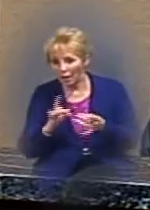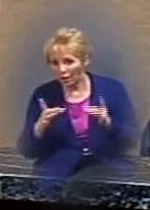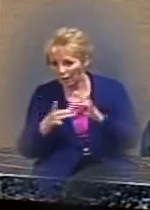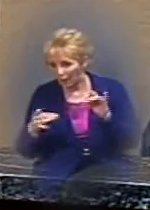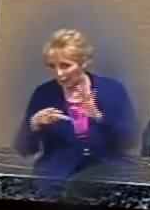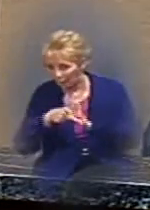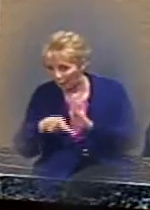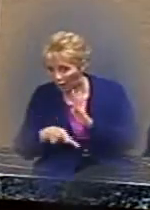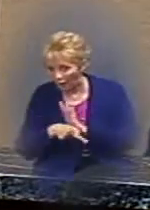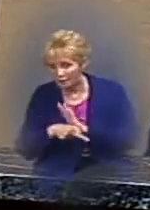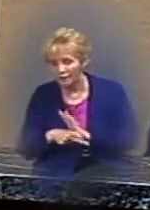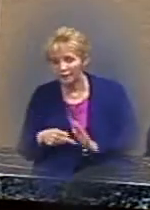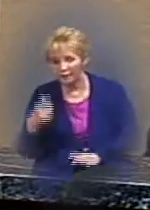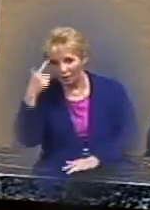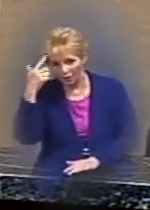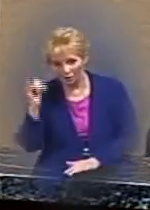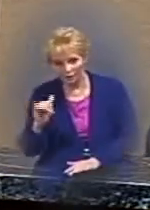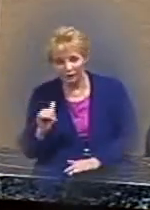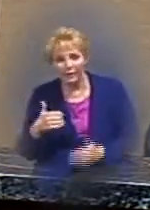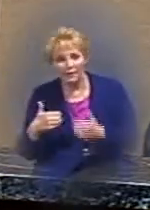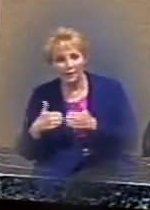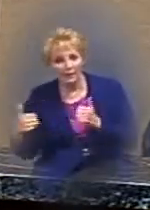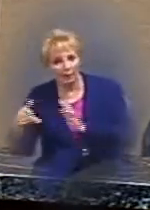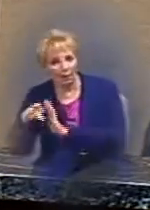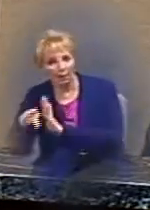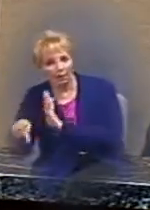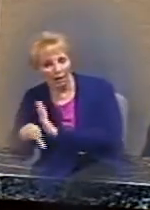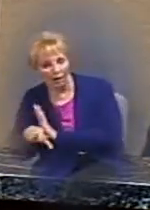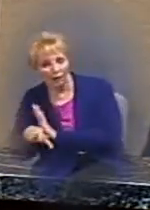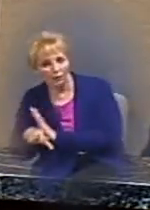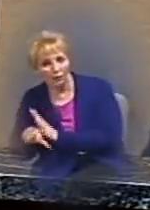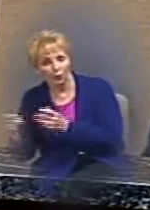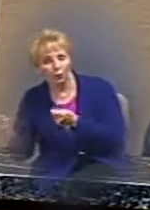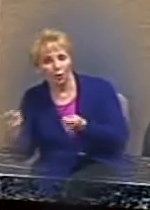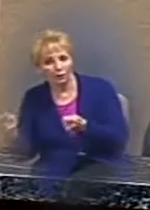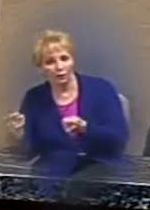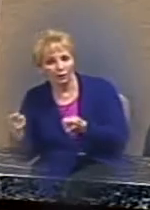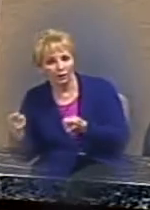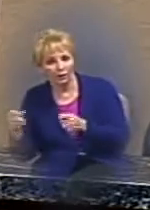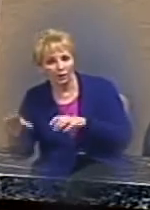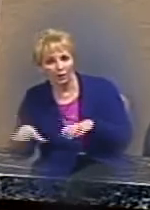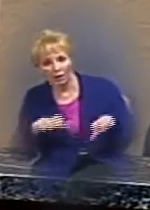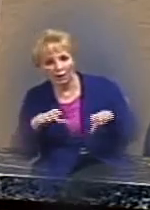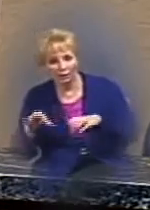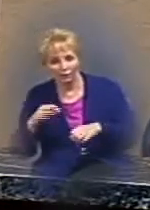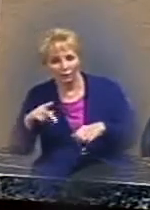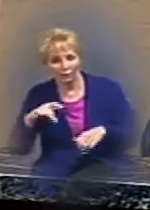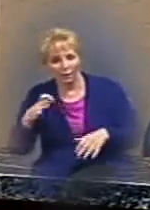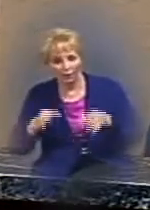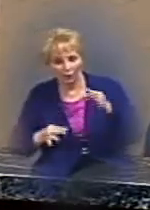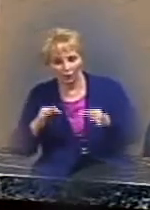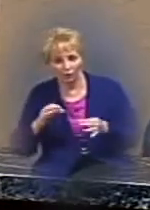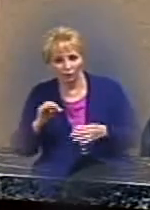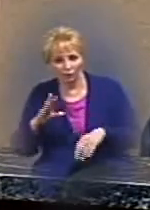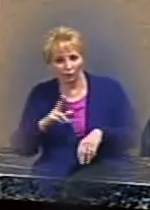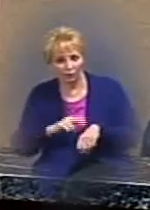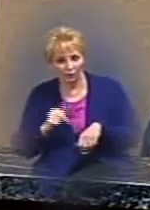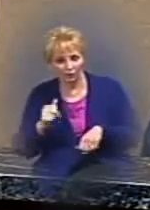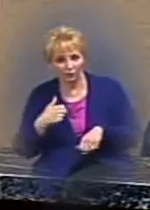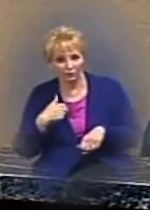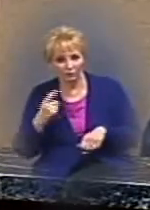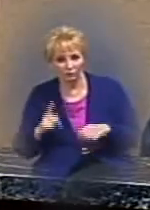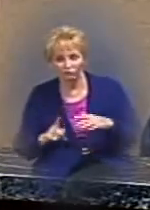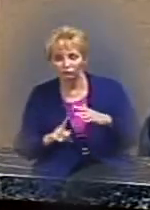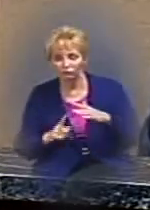And there is also a separate policy to govern the conduct of public hearings, which, of course, do raise some different